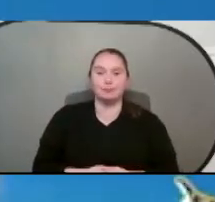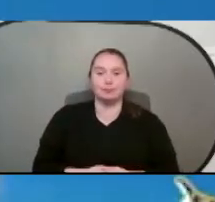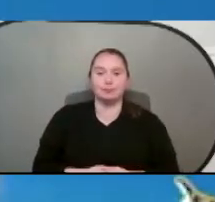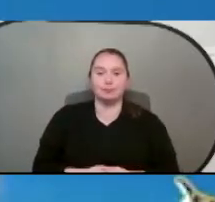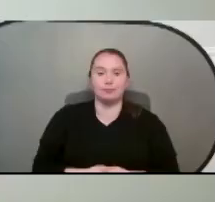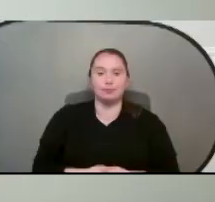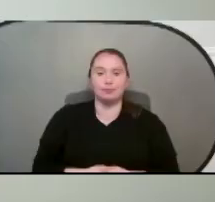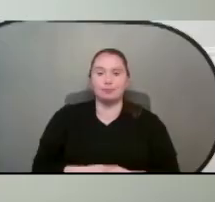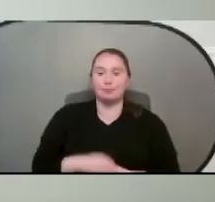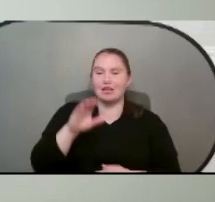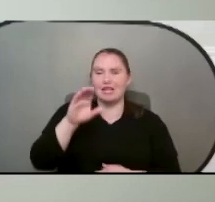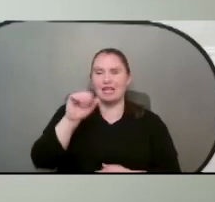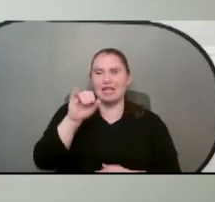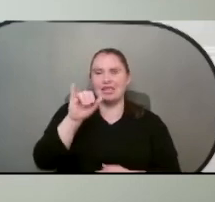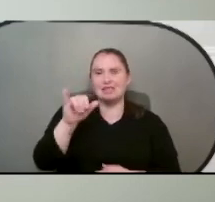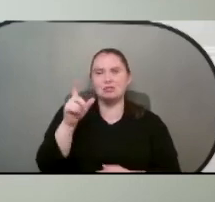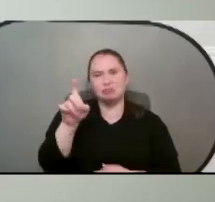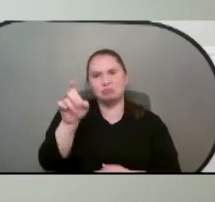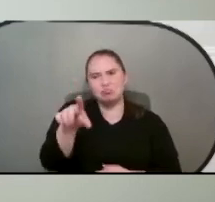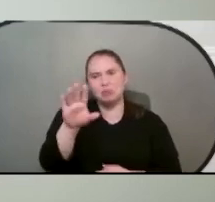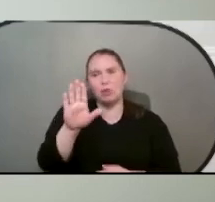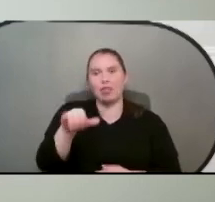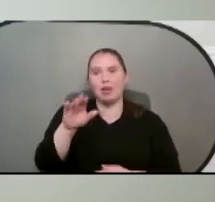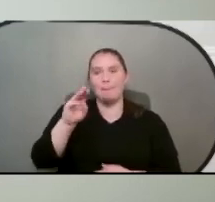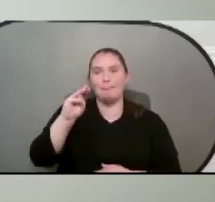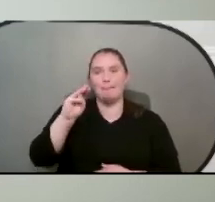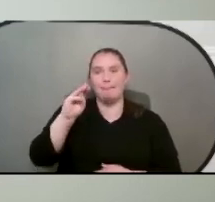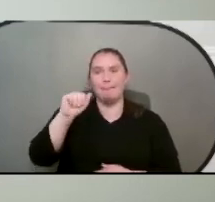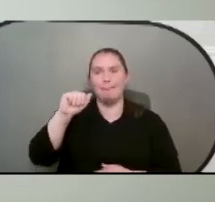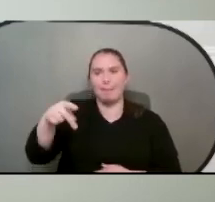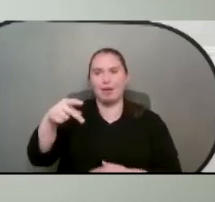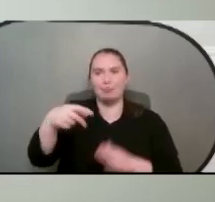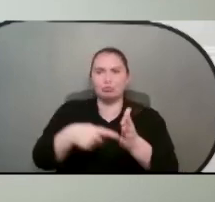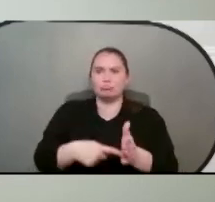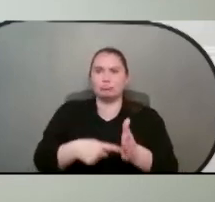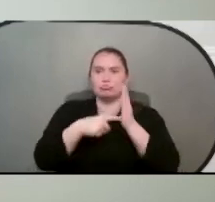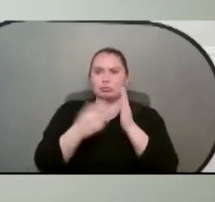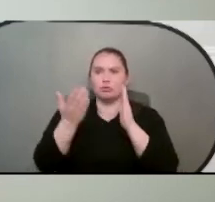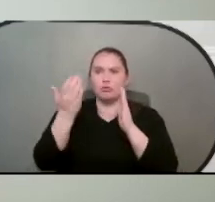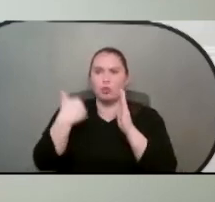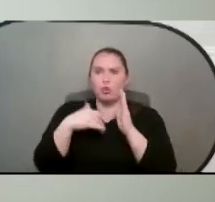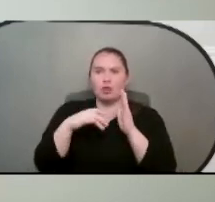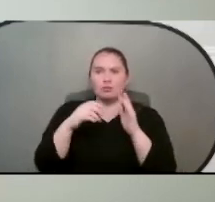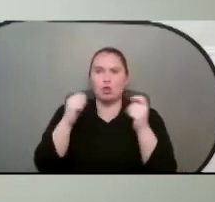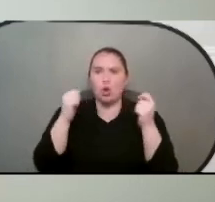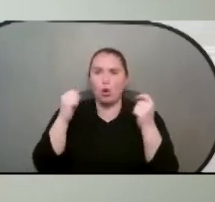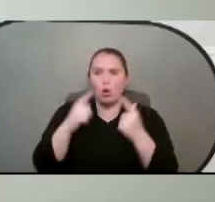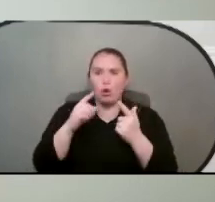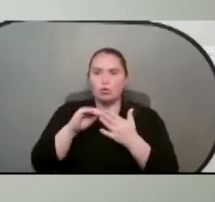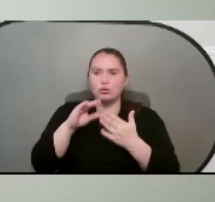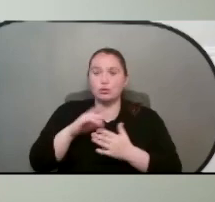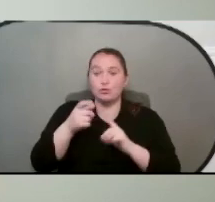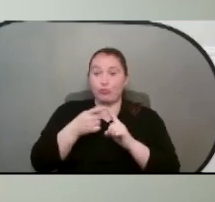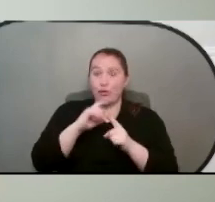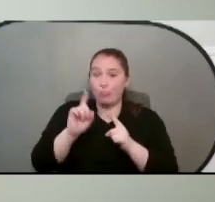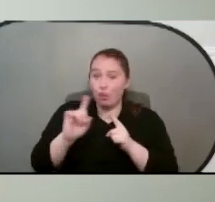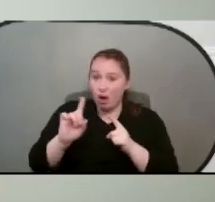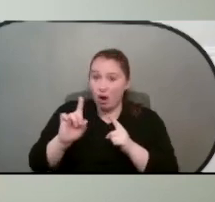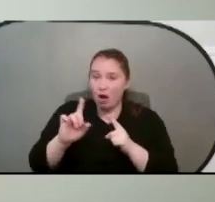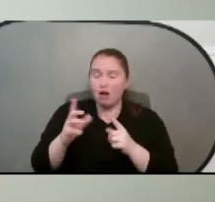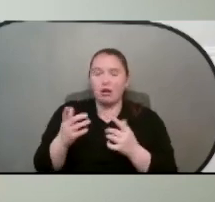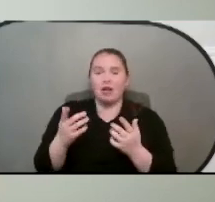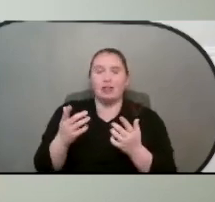Casey, those maps that you guys showed earlier where all the different students actually are from. Yep.